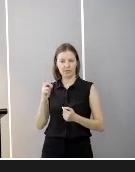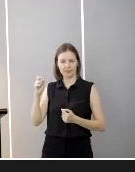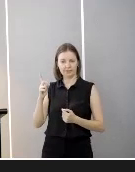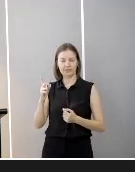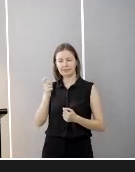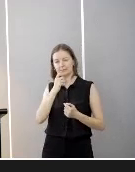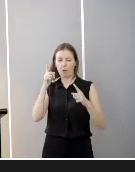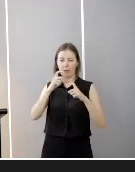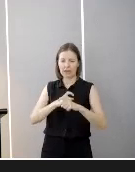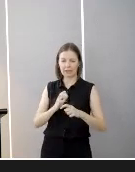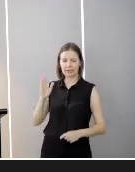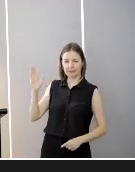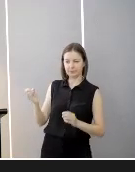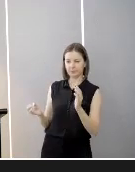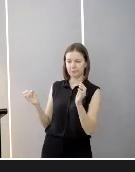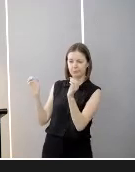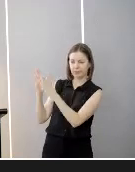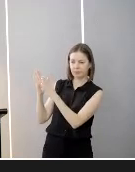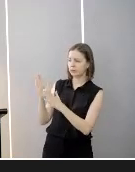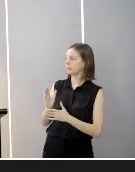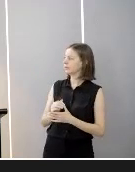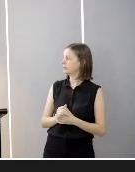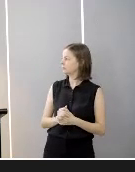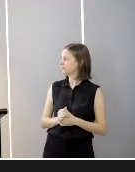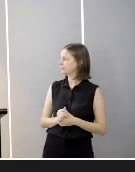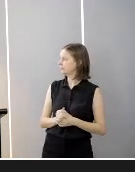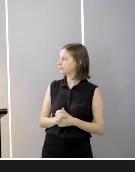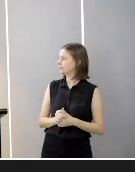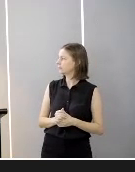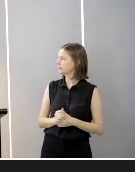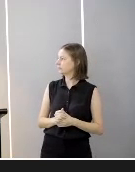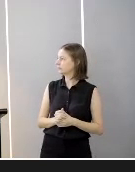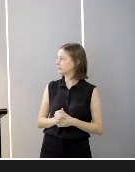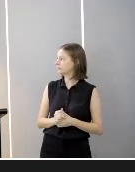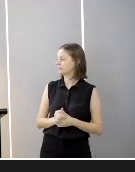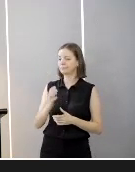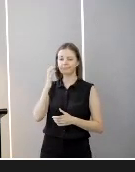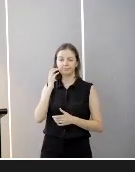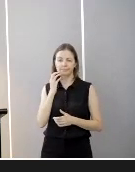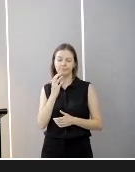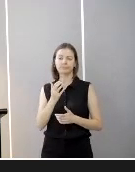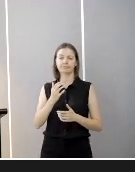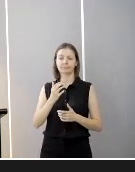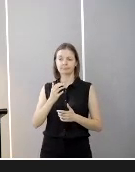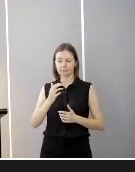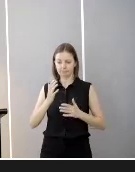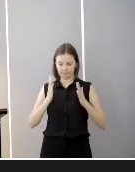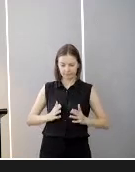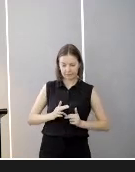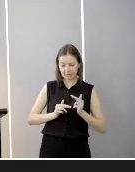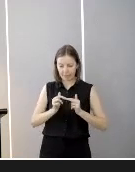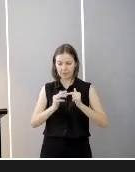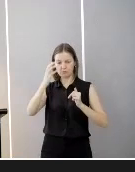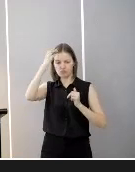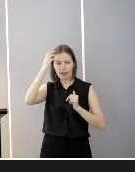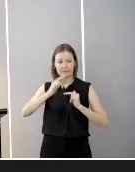of a complicated slide, but I really wanted to show that adolescent development and brain development is very